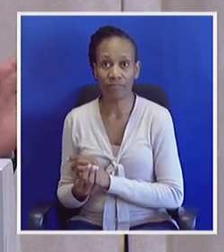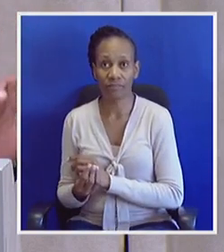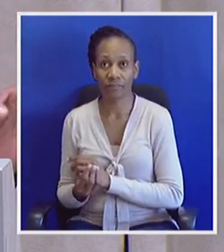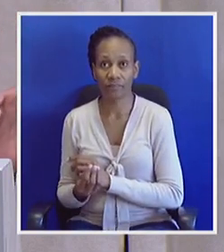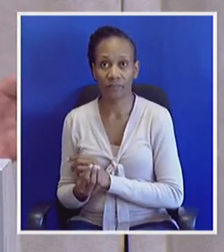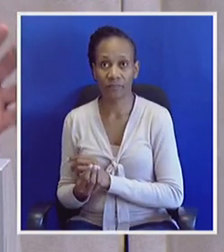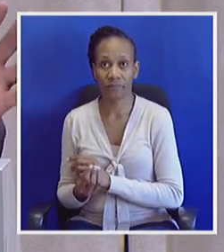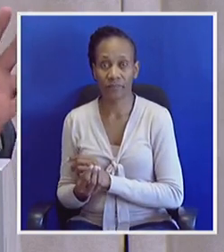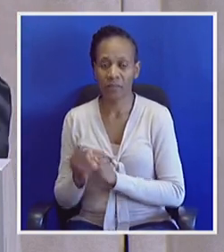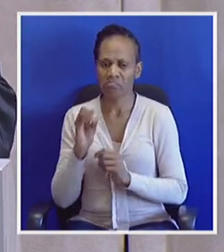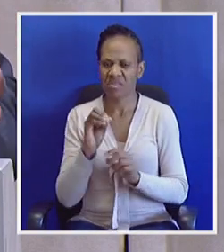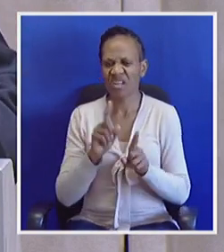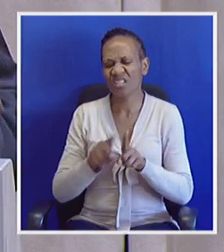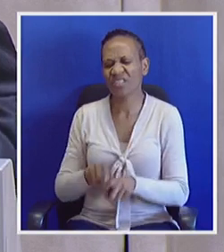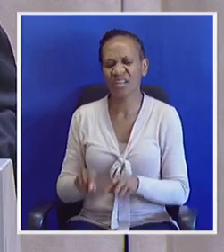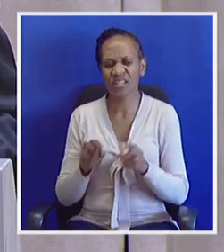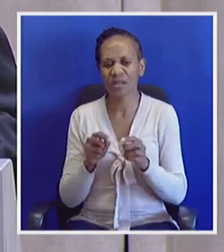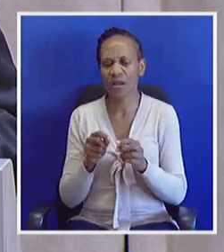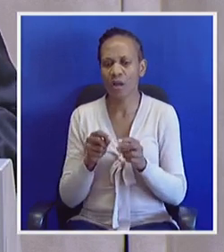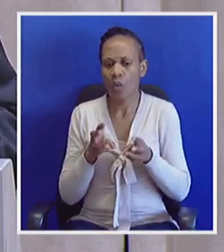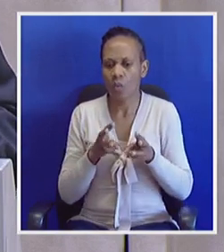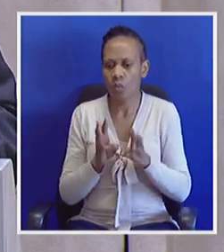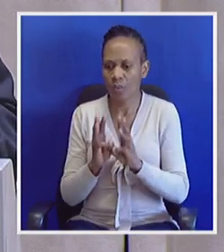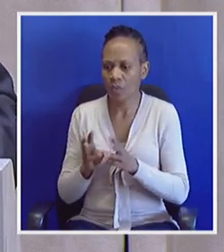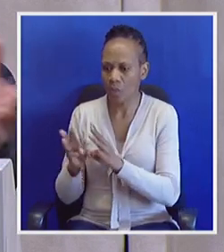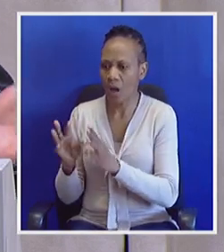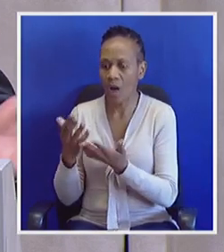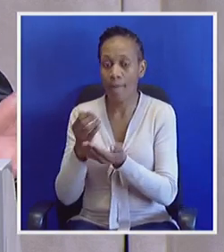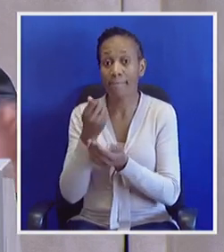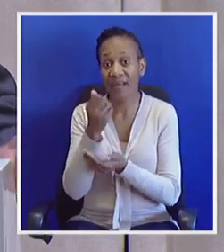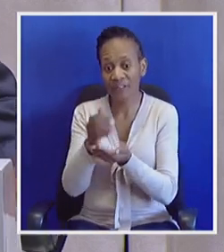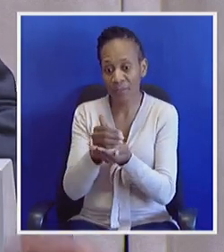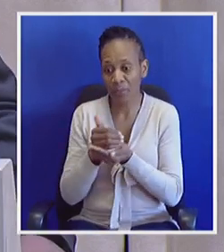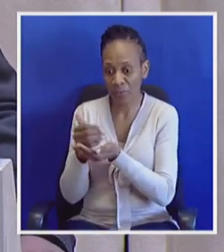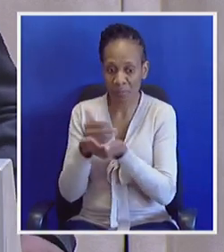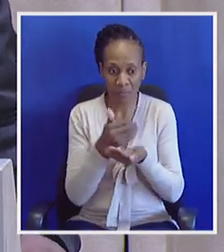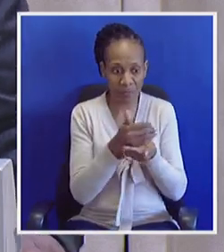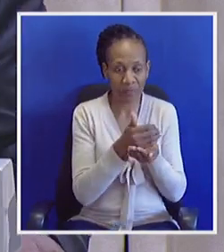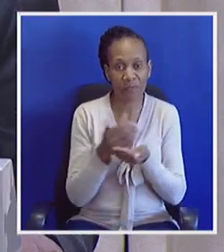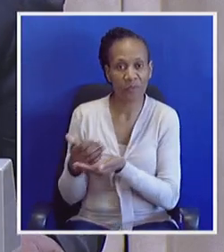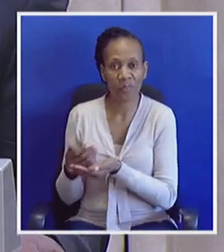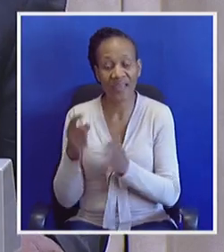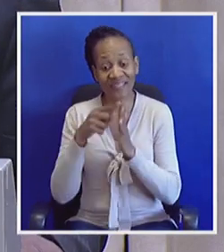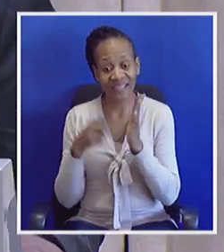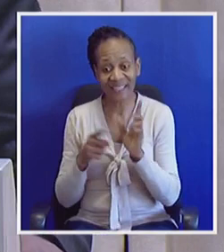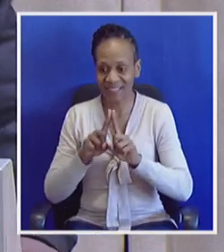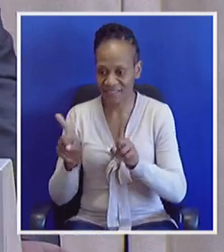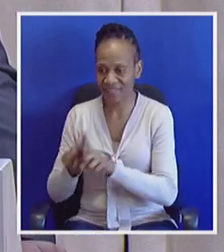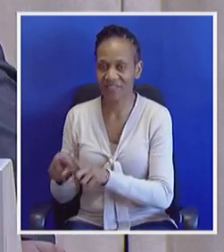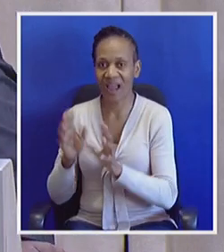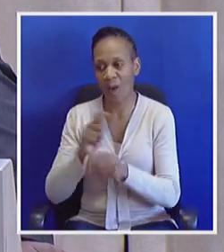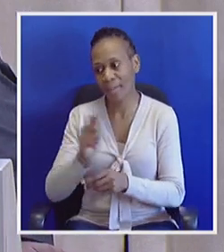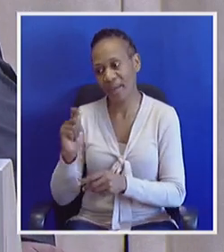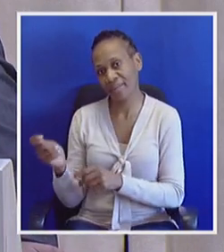or subordinated loans that could have slightly different maturity dates as well. Thank you very much, Chairperson. Thank you,